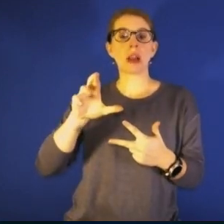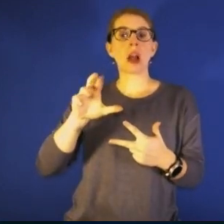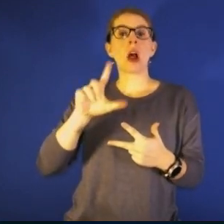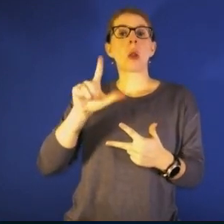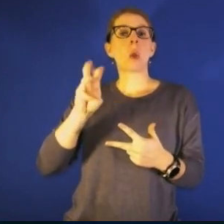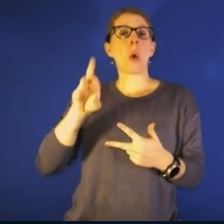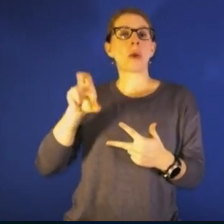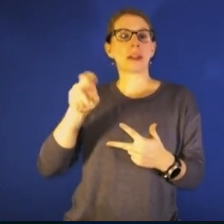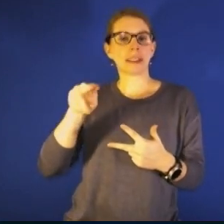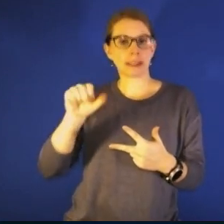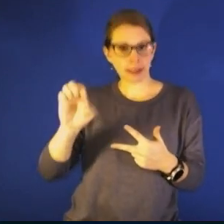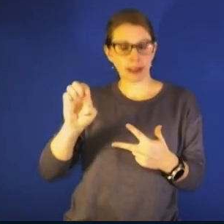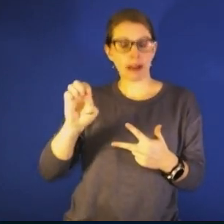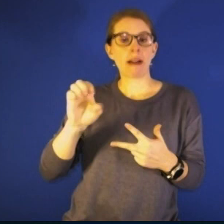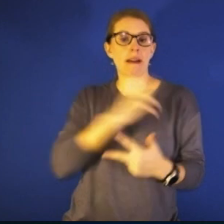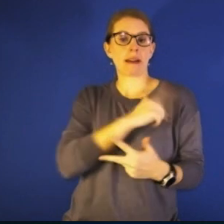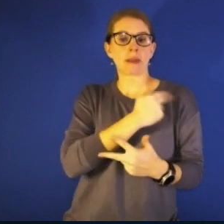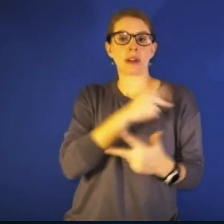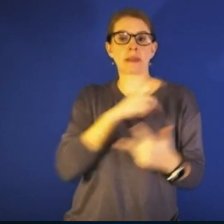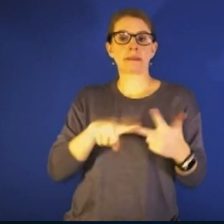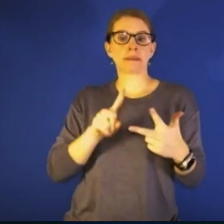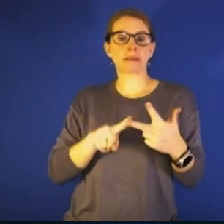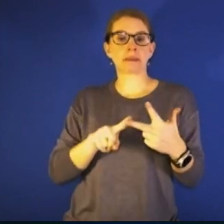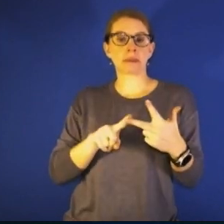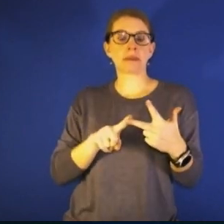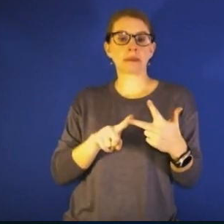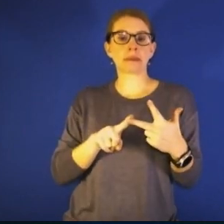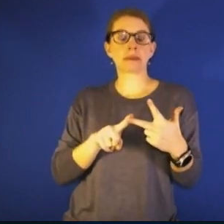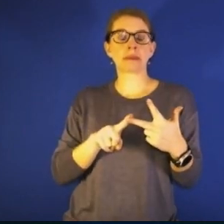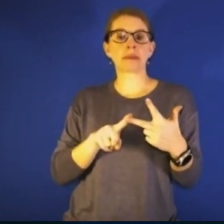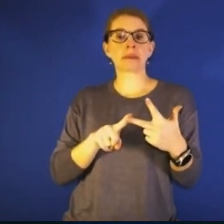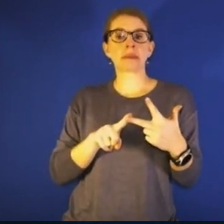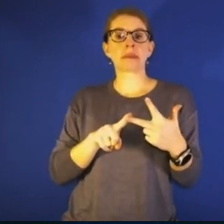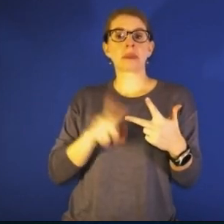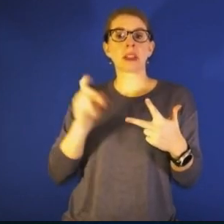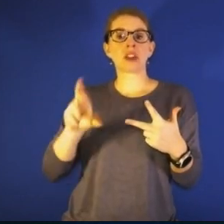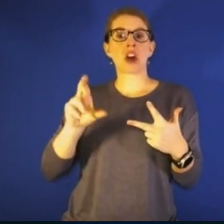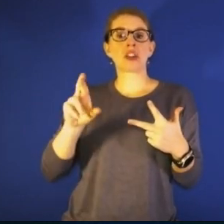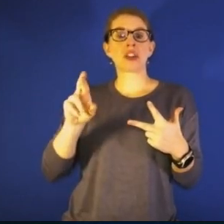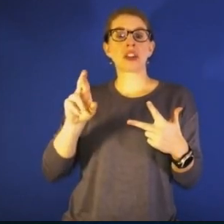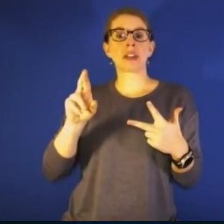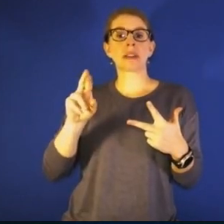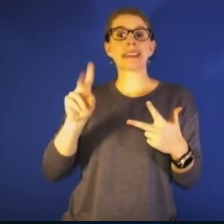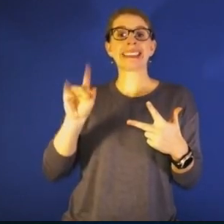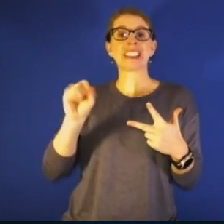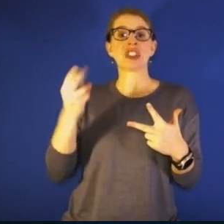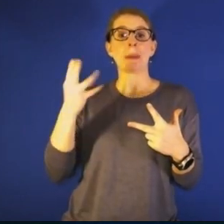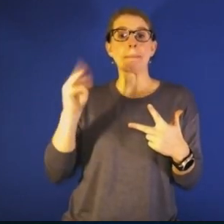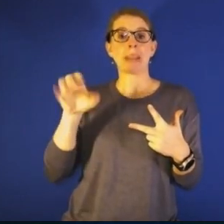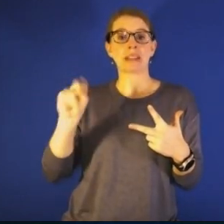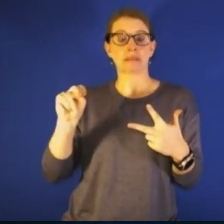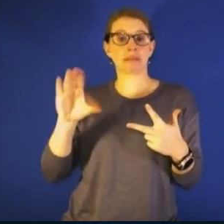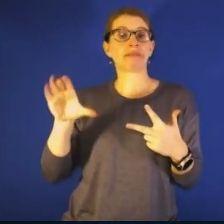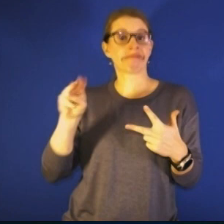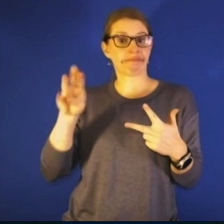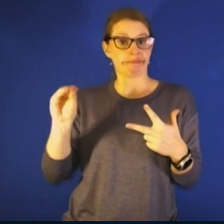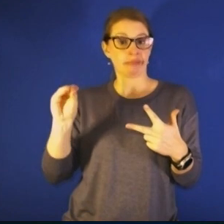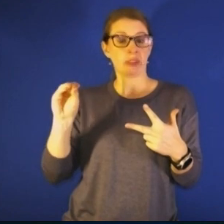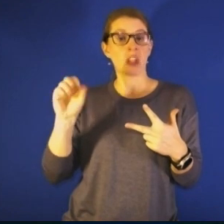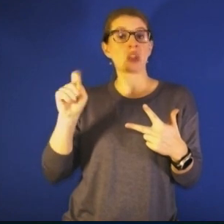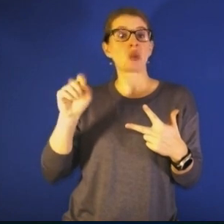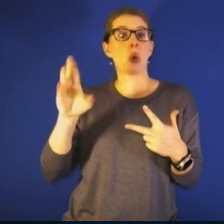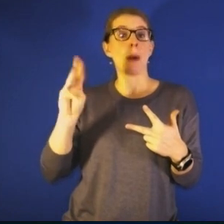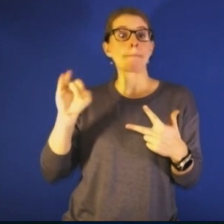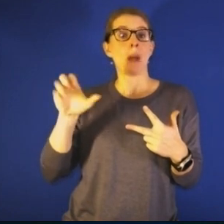and Deputy Public Health Officer for Douglas County. Dr. Kevin Dishman, Chief Medical Officer, Stormont Vail Health in